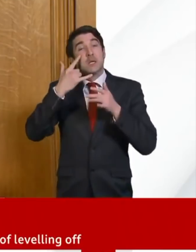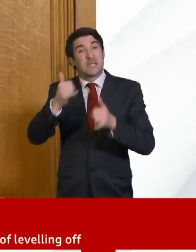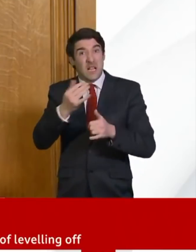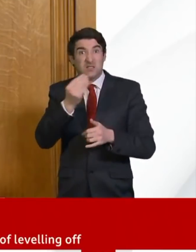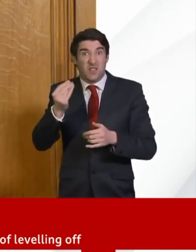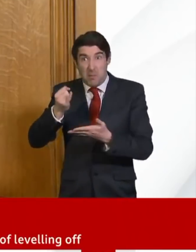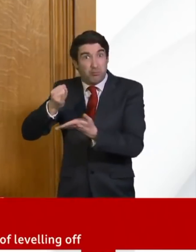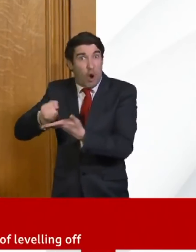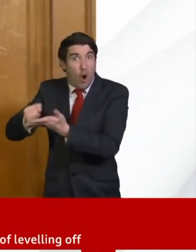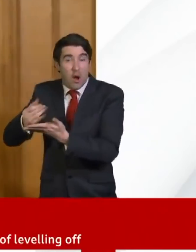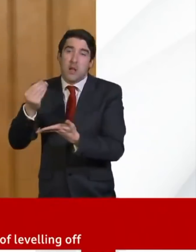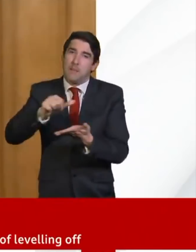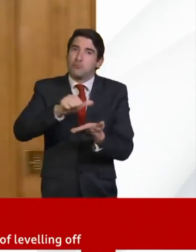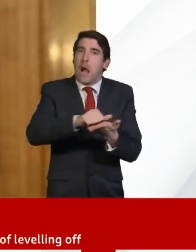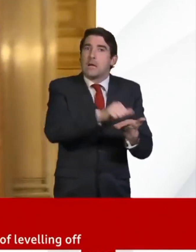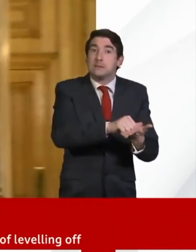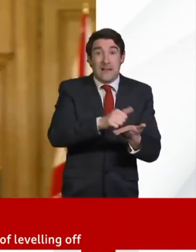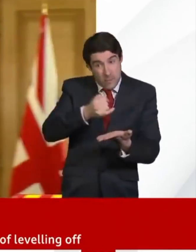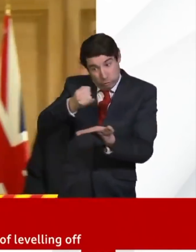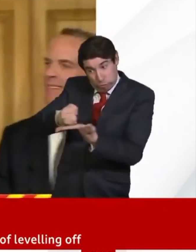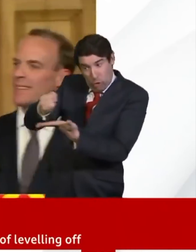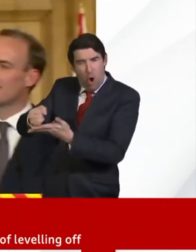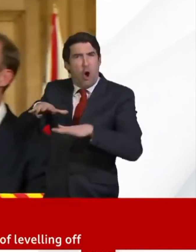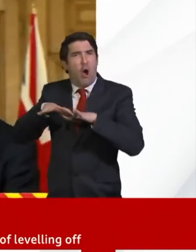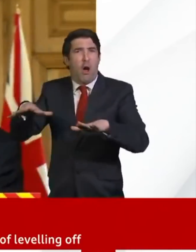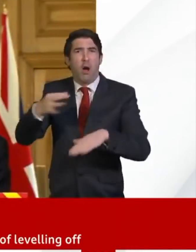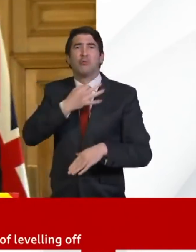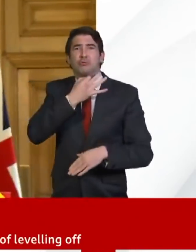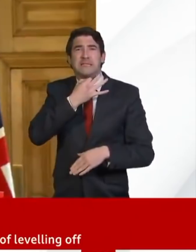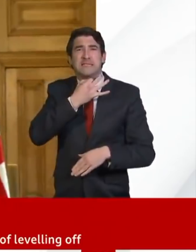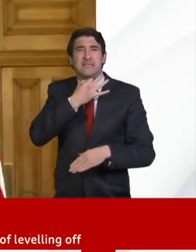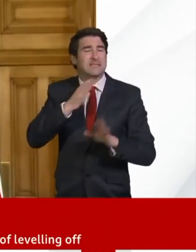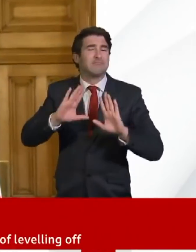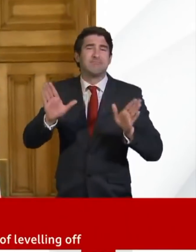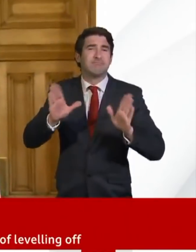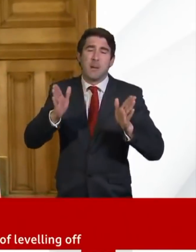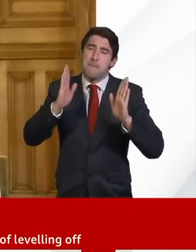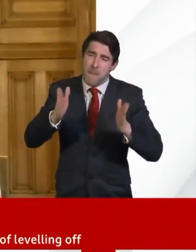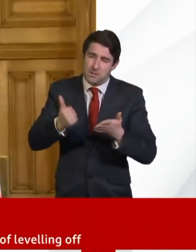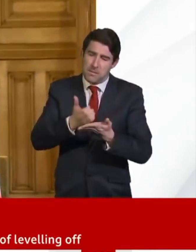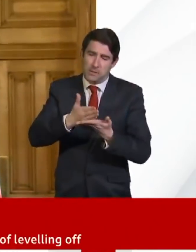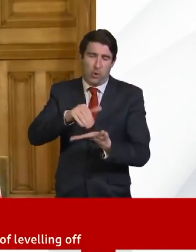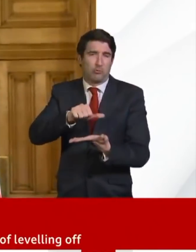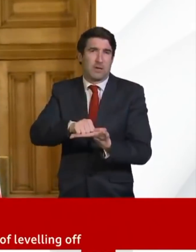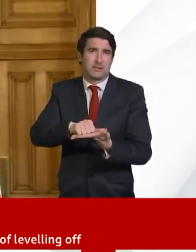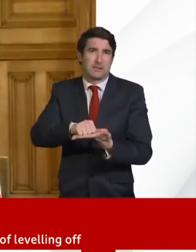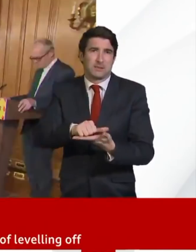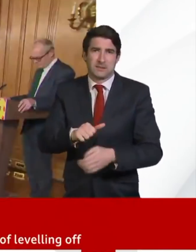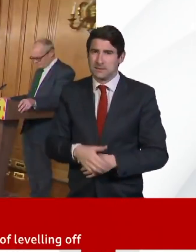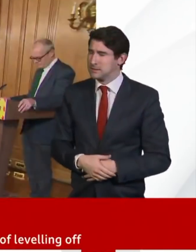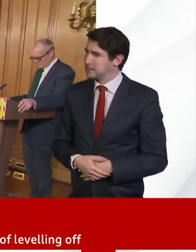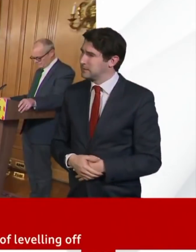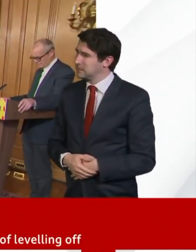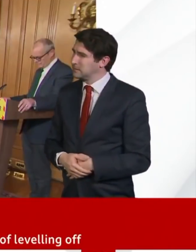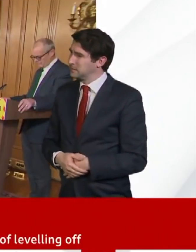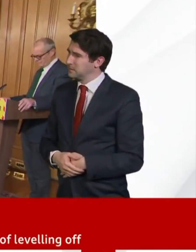through this month. Andrew, would you like a final question? Yeah, just to follow up on that point, we were told by, this is to Sir